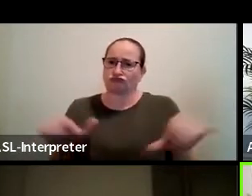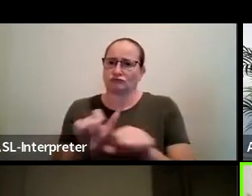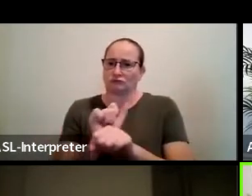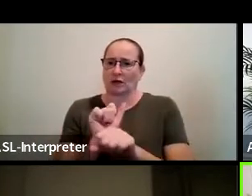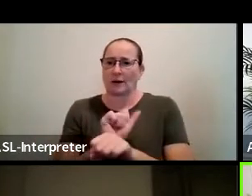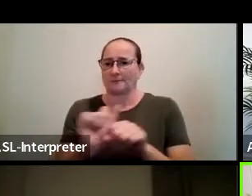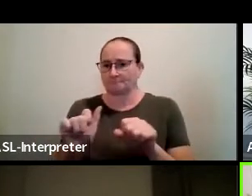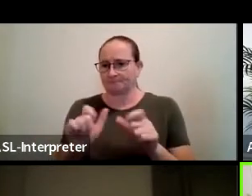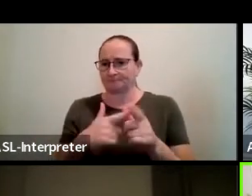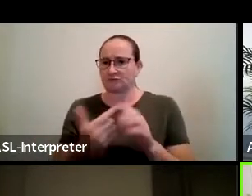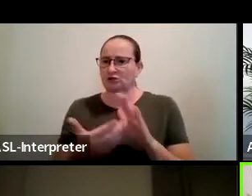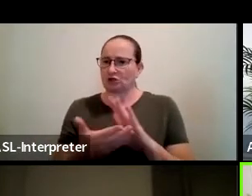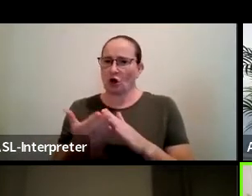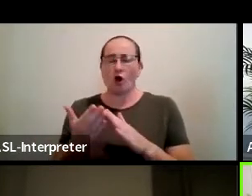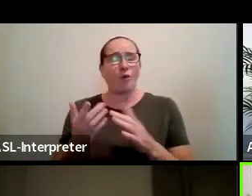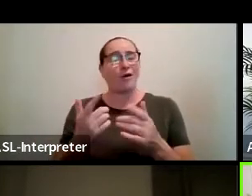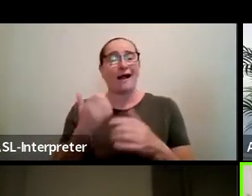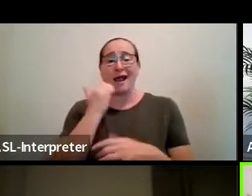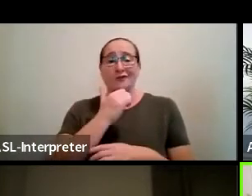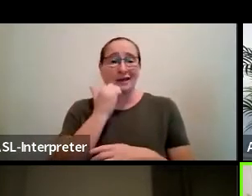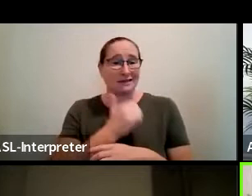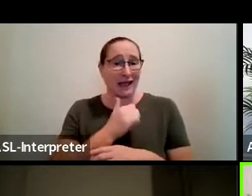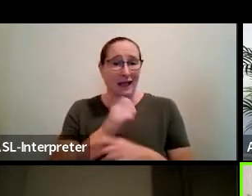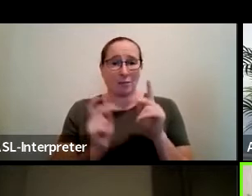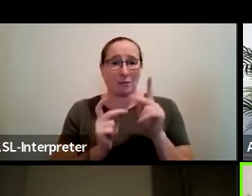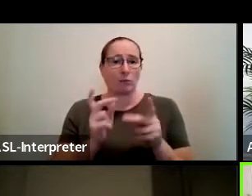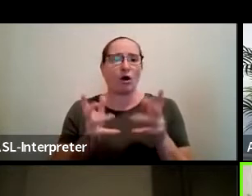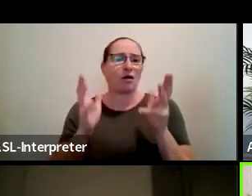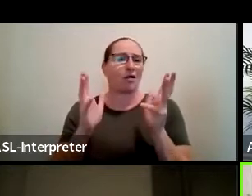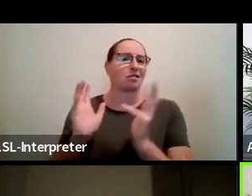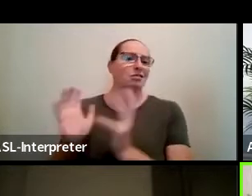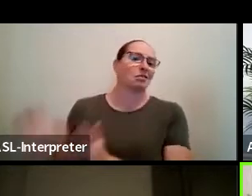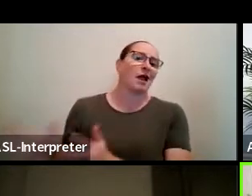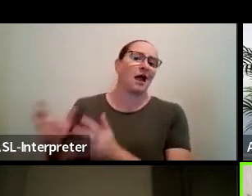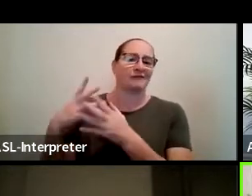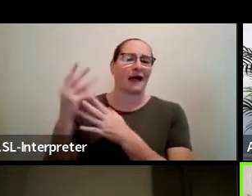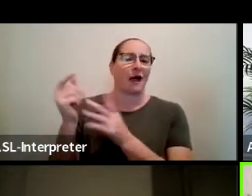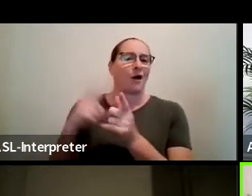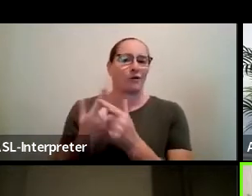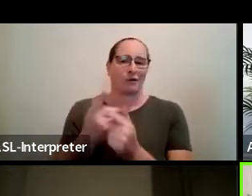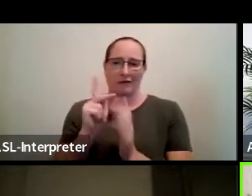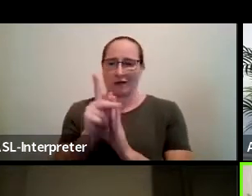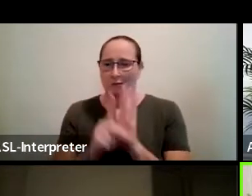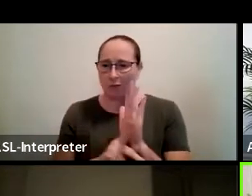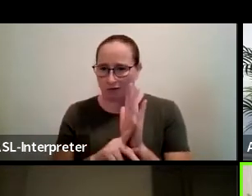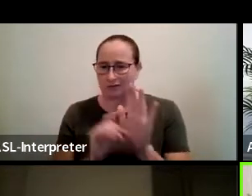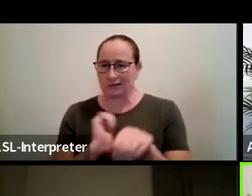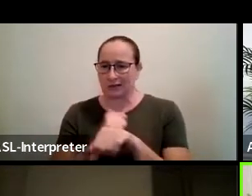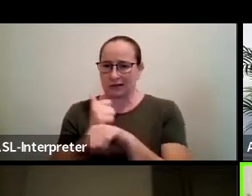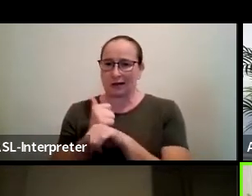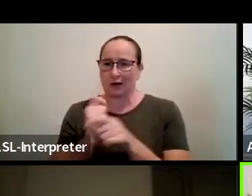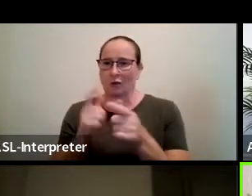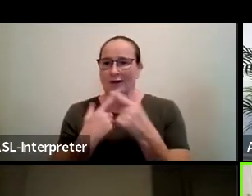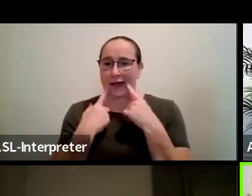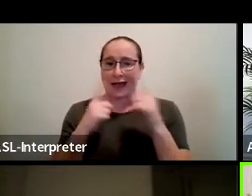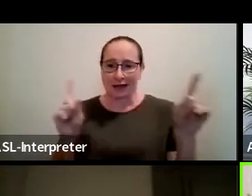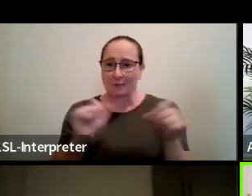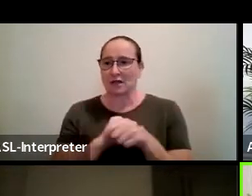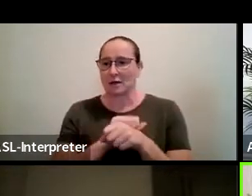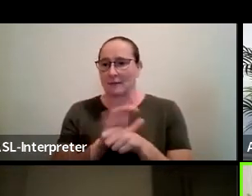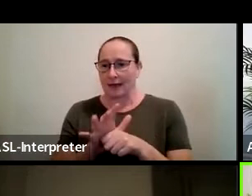often everyday people are left out of the policy arena. And we know that when it came to the outcomes of the